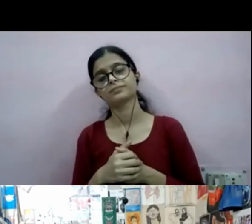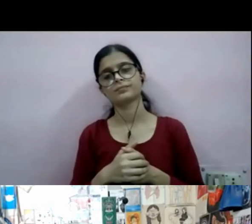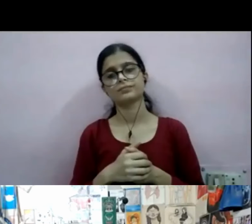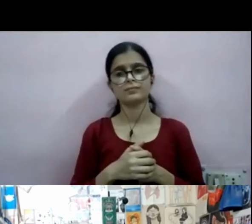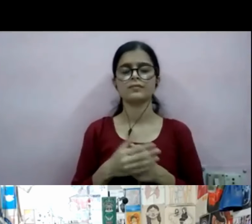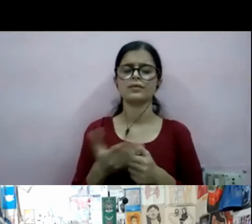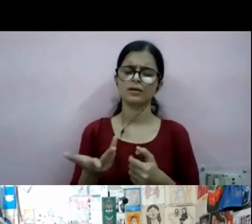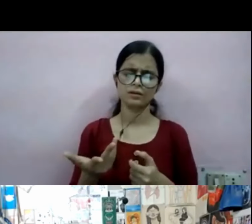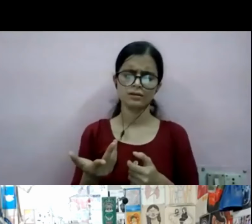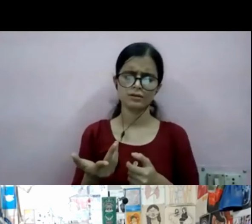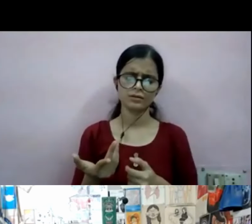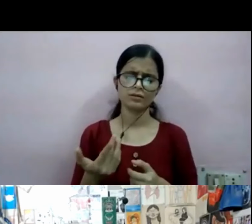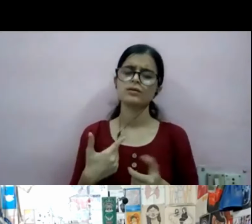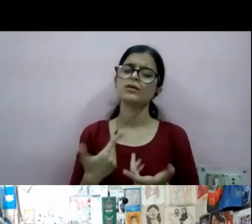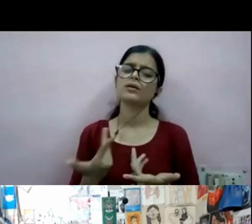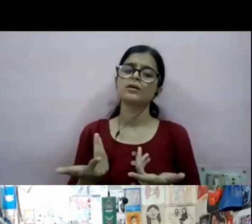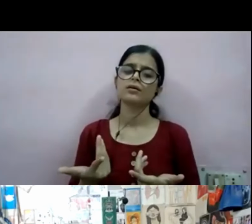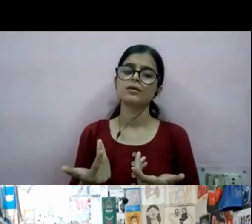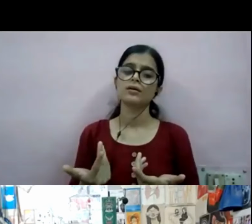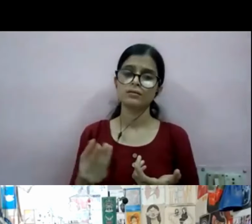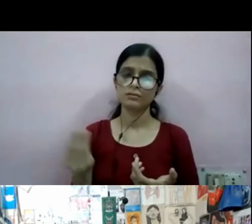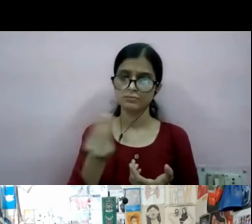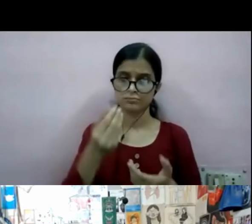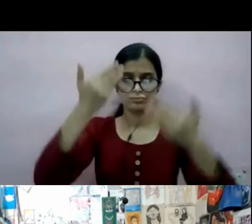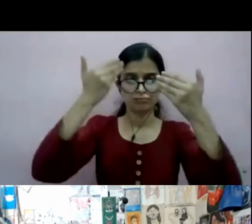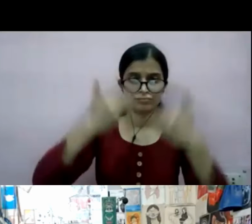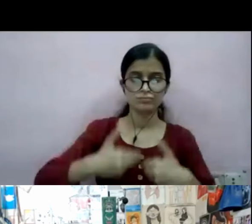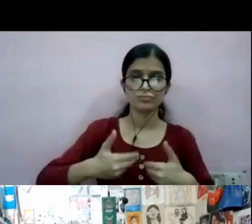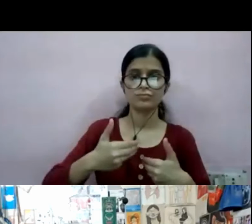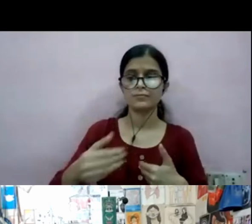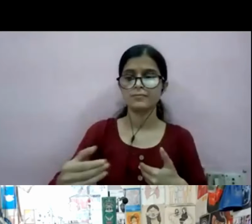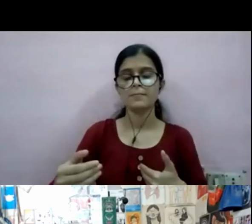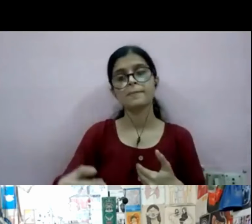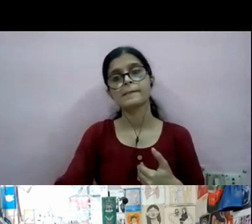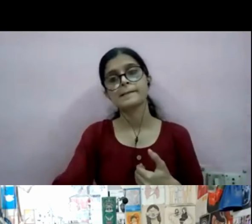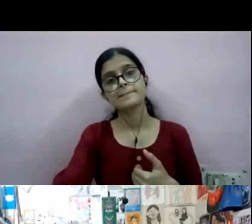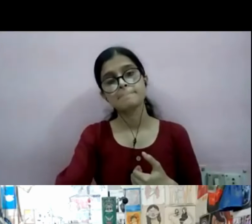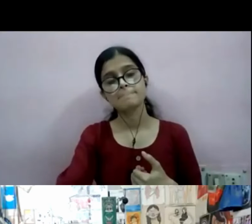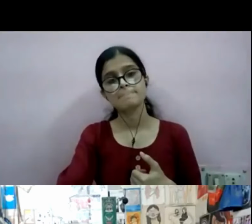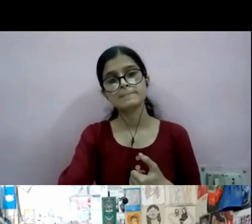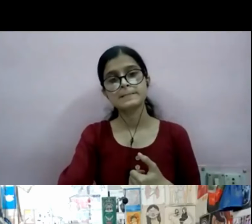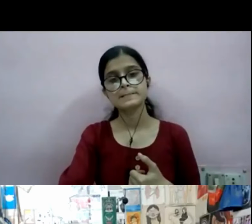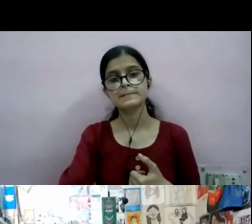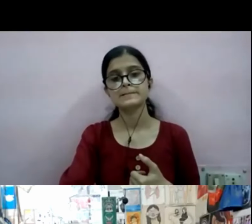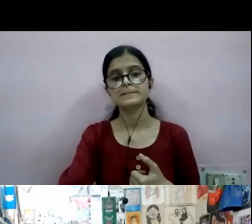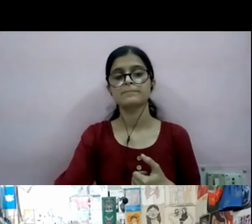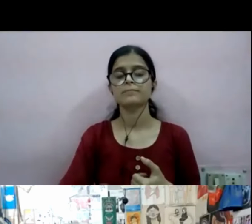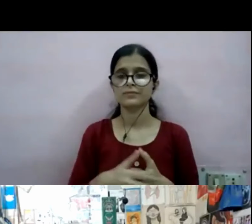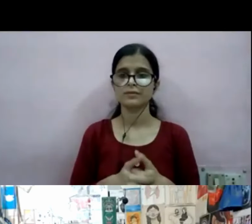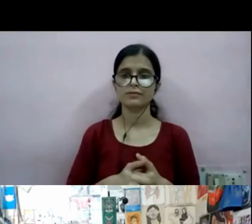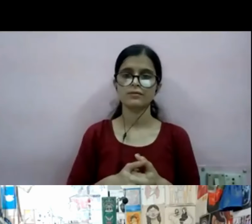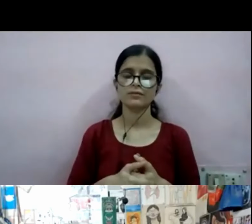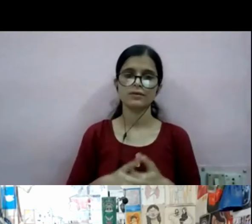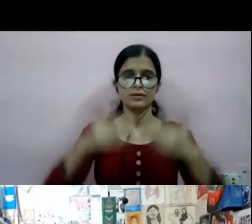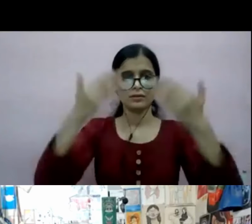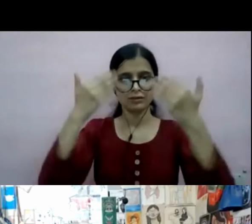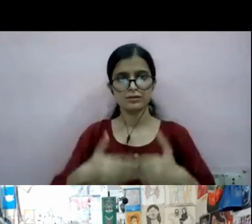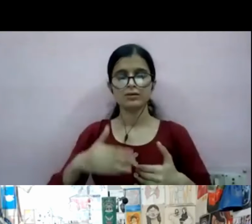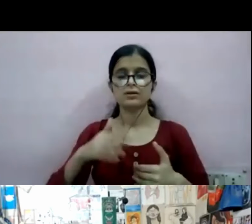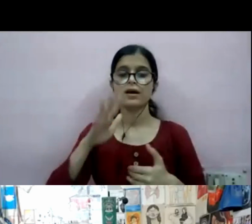in the so-called training of bodies, the formation of the body reveals itself as an instrument which is essential in